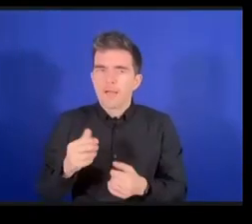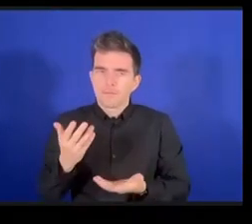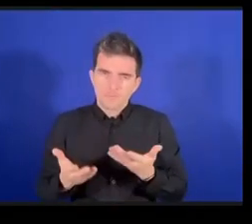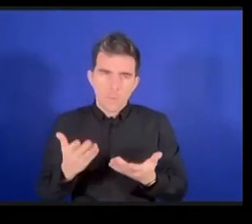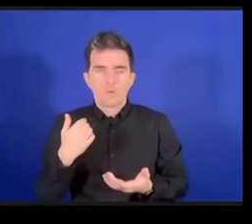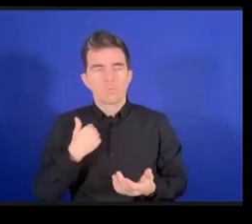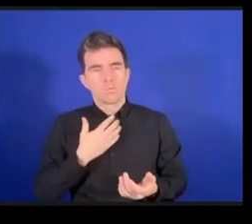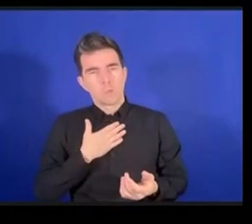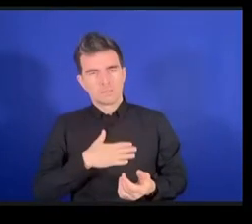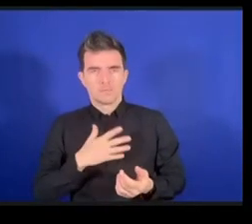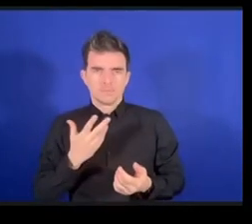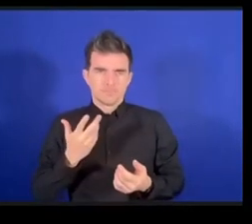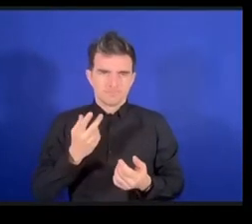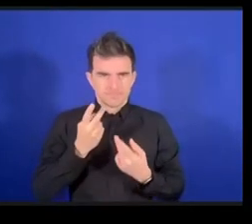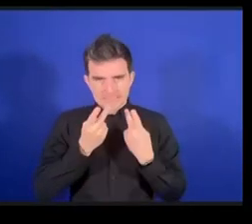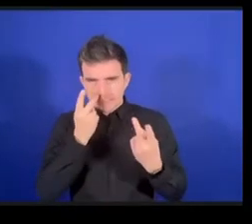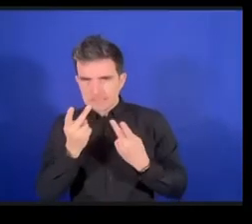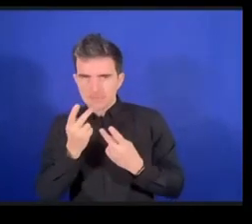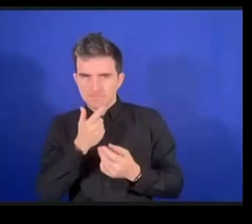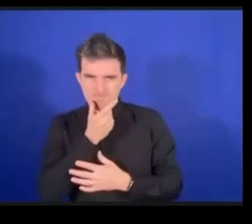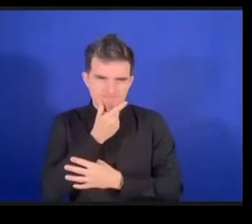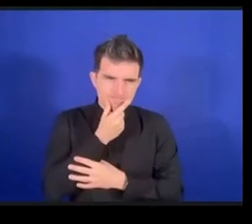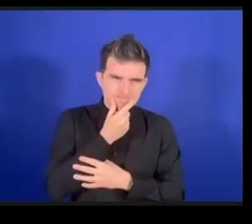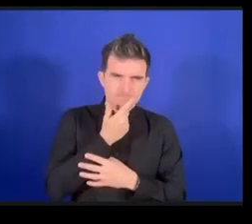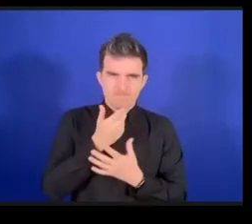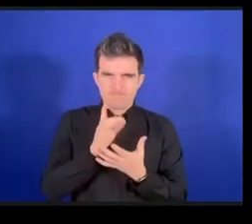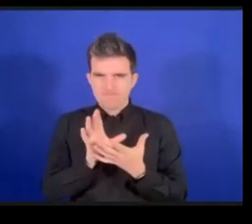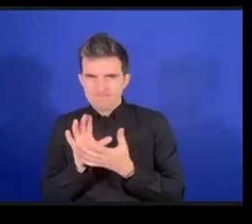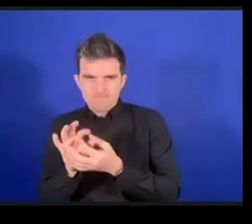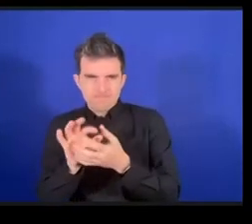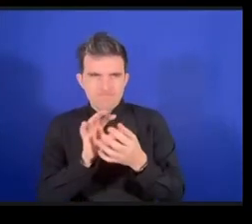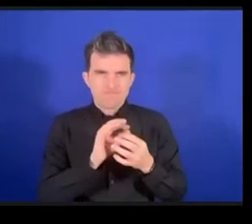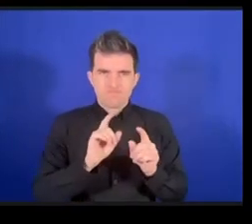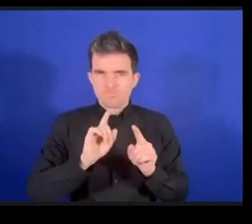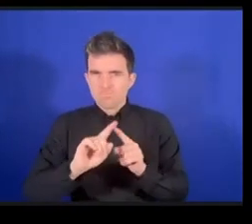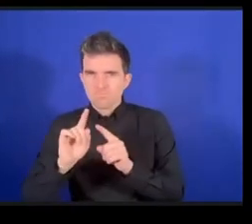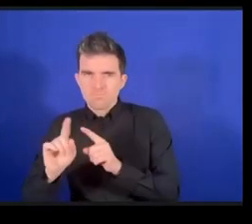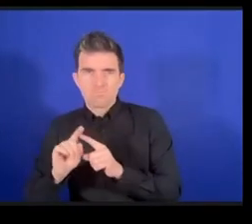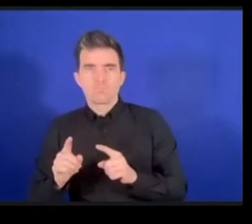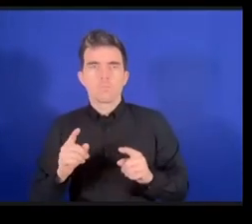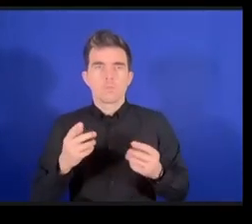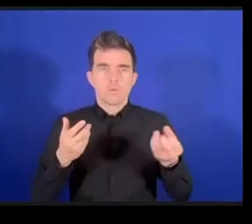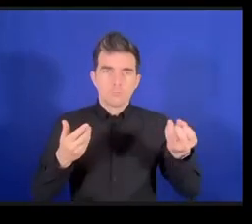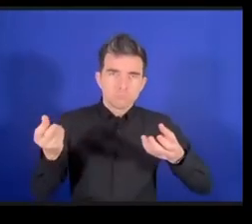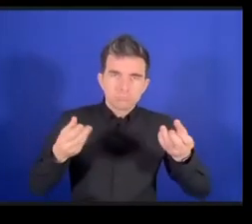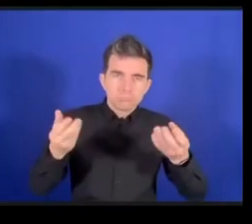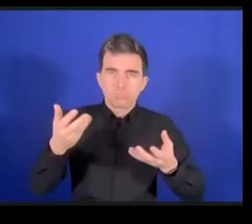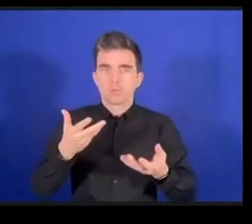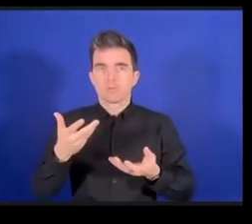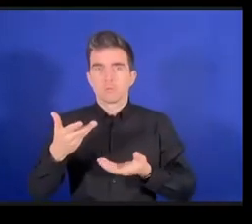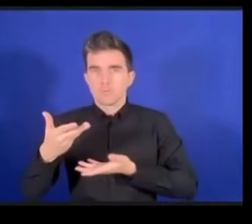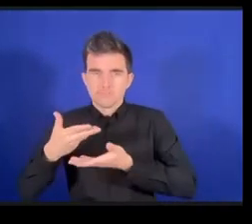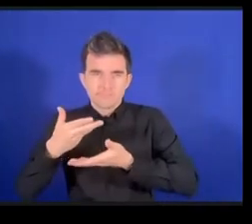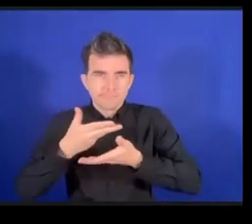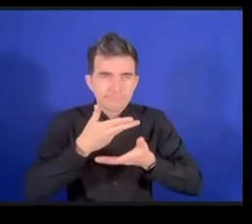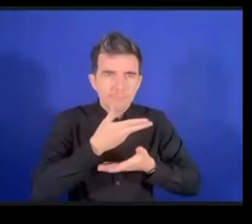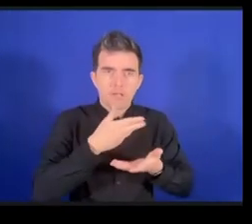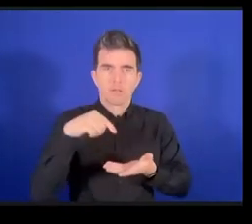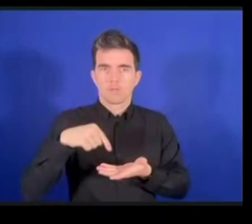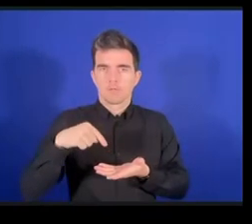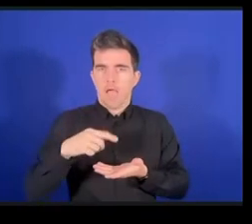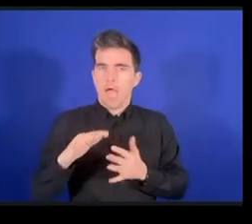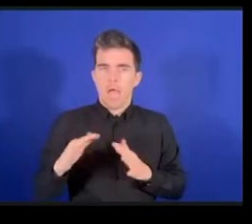seems that there's some uh real potential to have deeper um deeper impact around the SGS if we're able to do